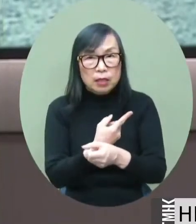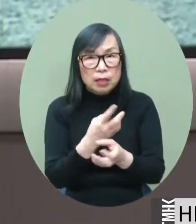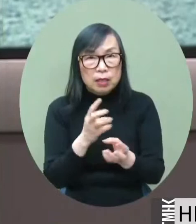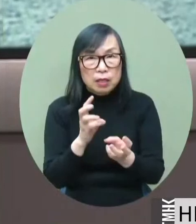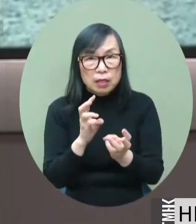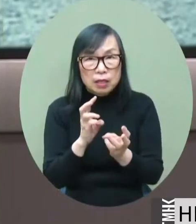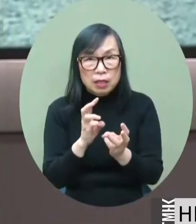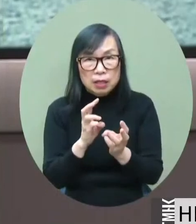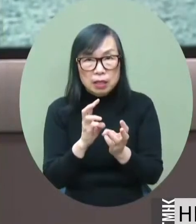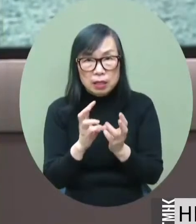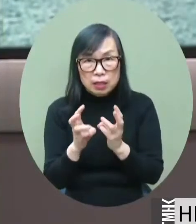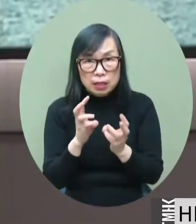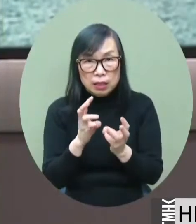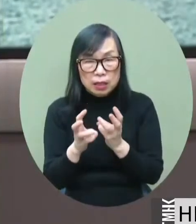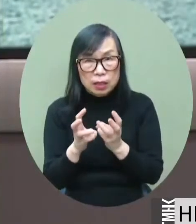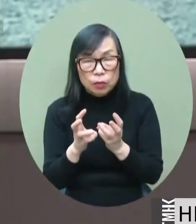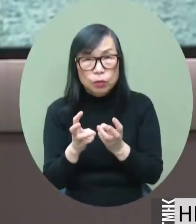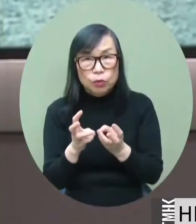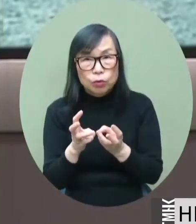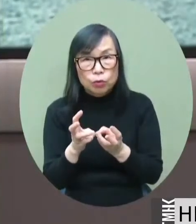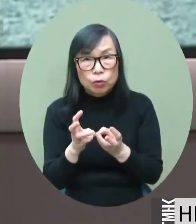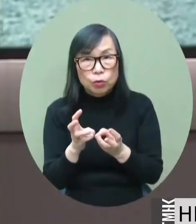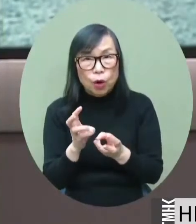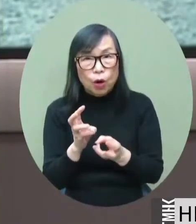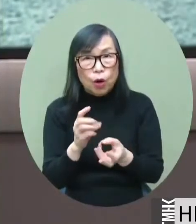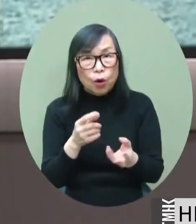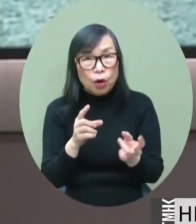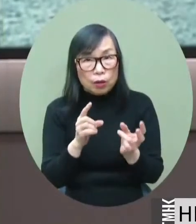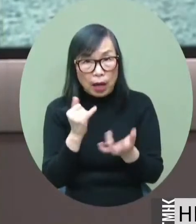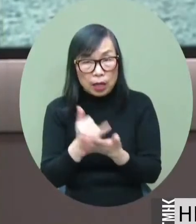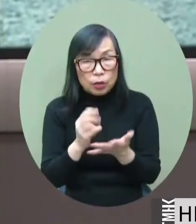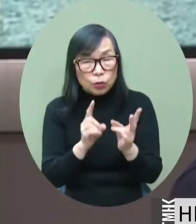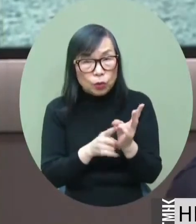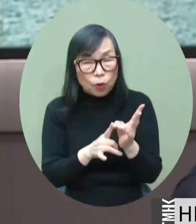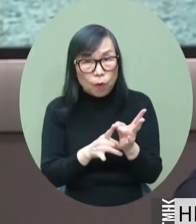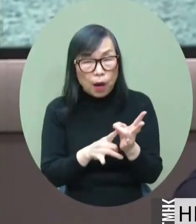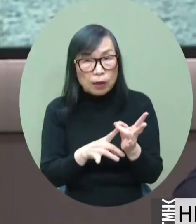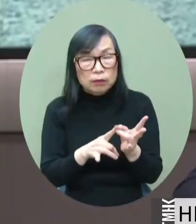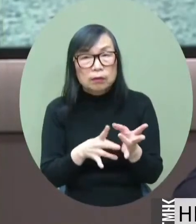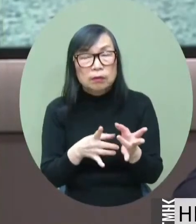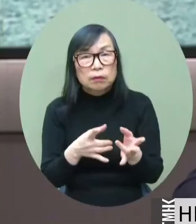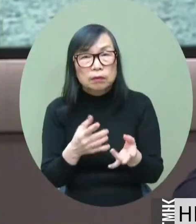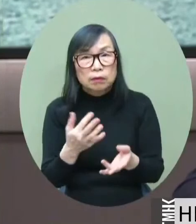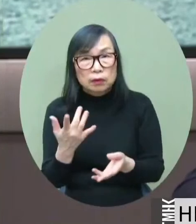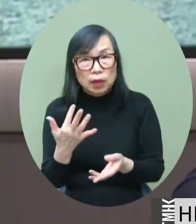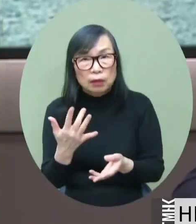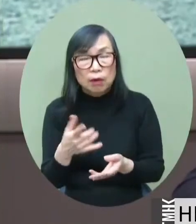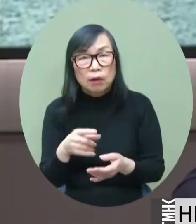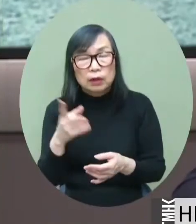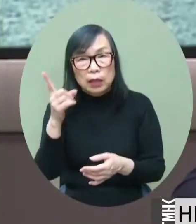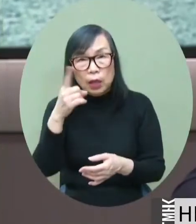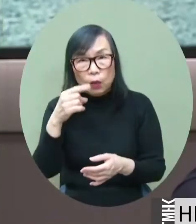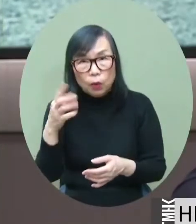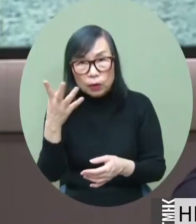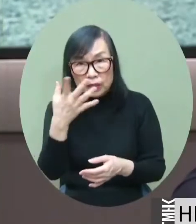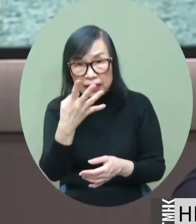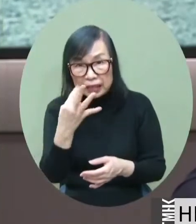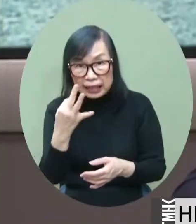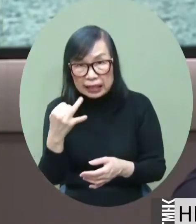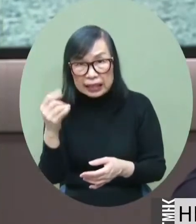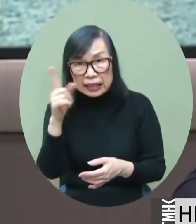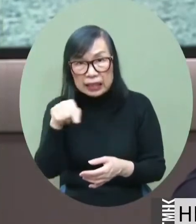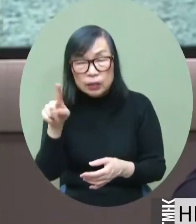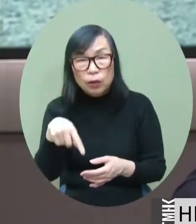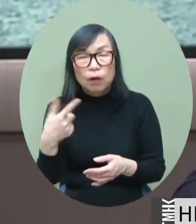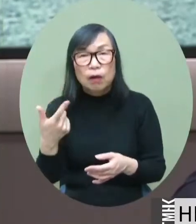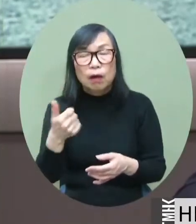information, there are over 3,000 units in the Penny space, and we think that it is enough to cater for the need of the